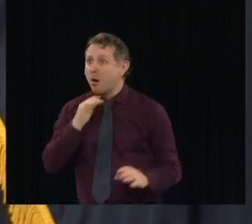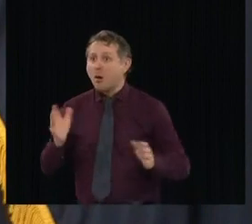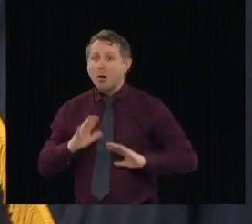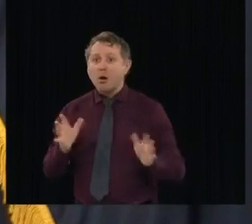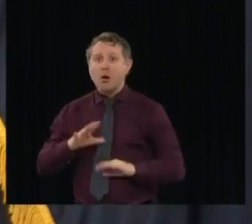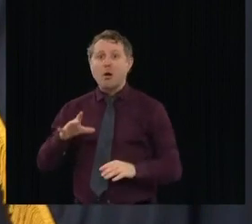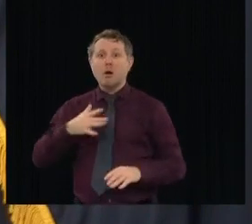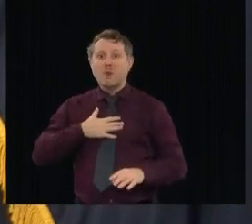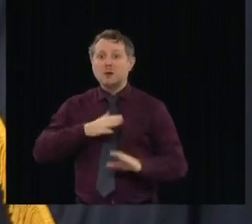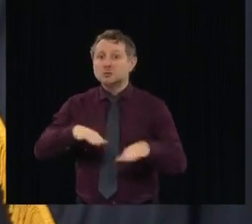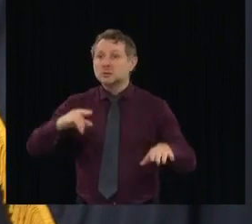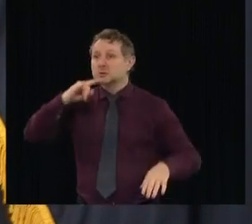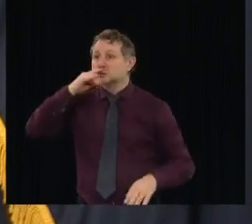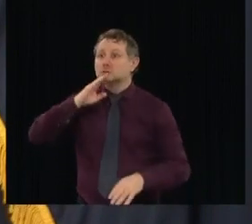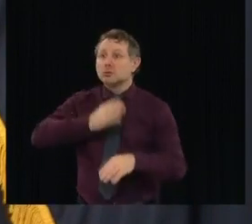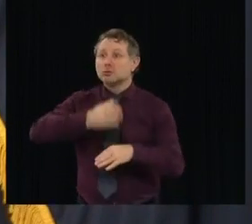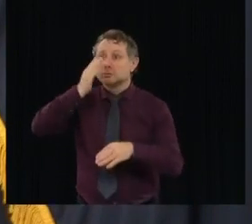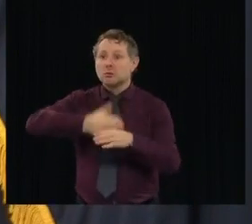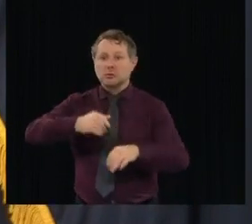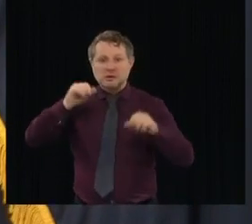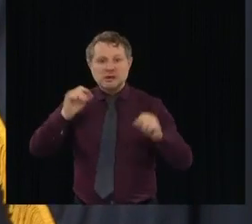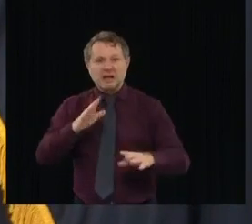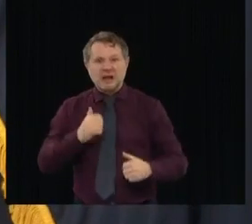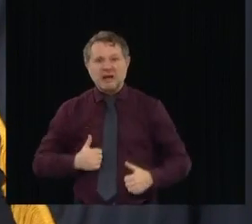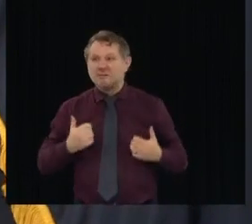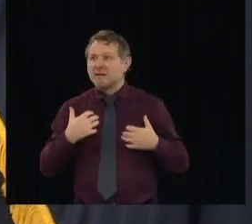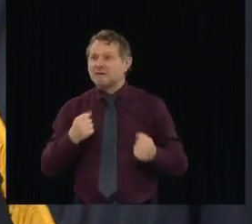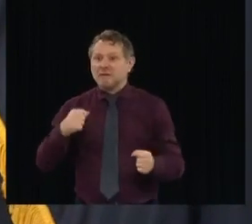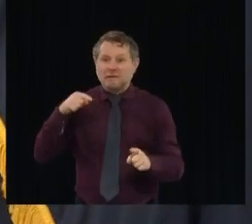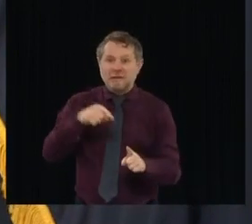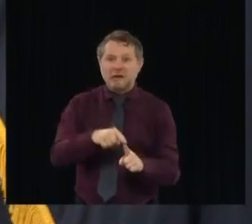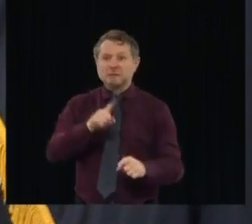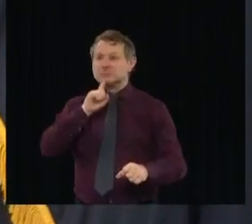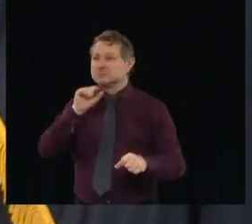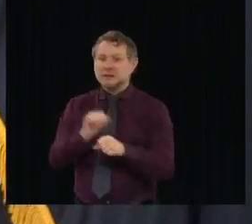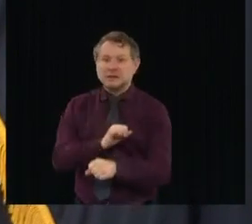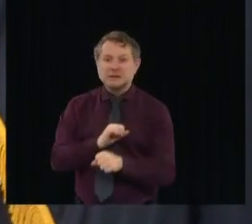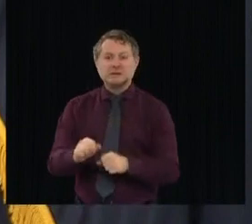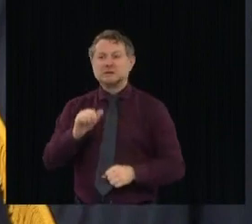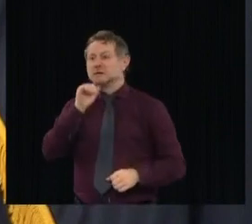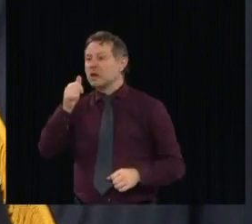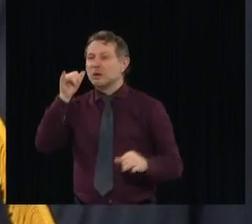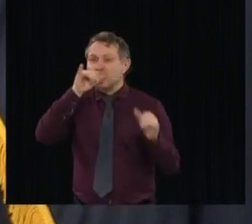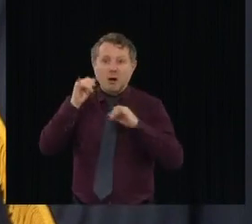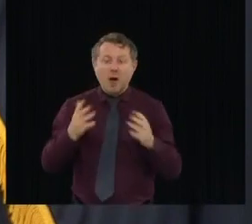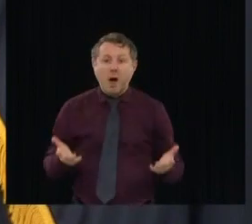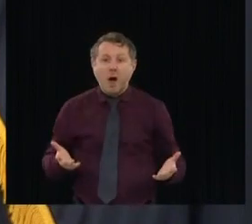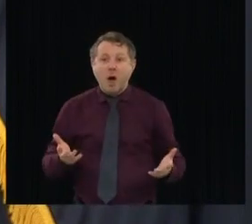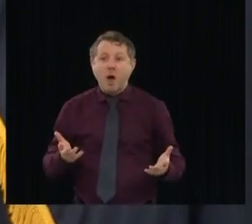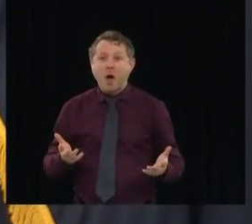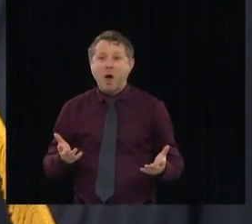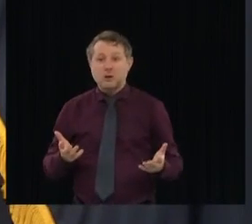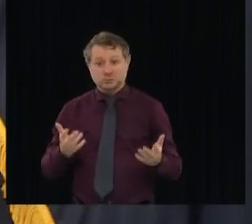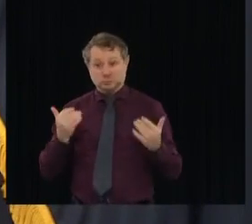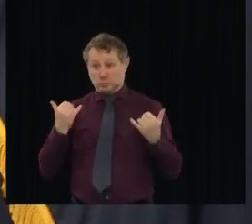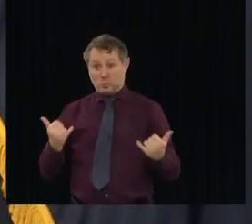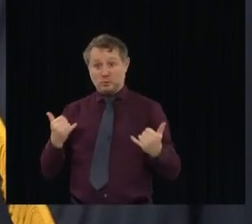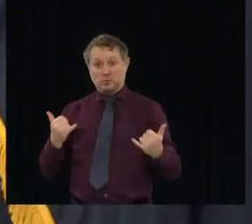now and my child's life. I take this very seriously. And this is a big about face,